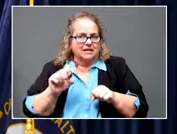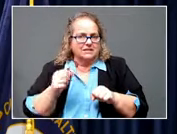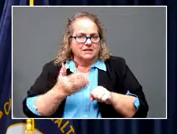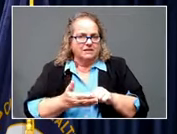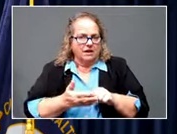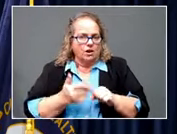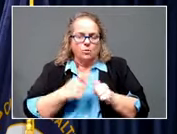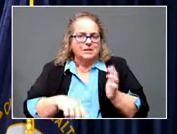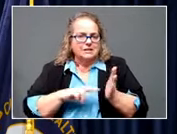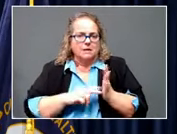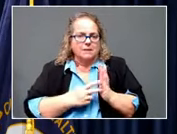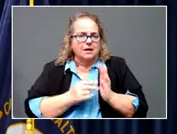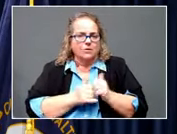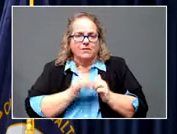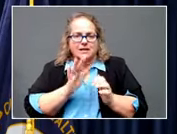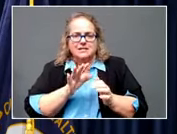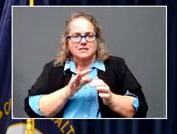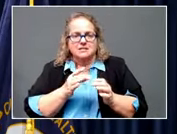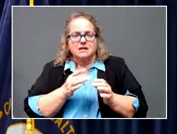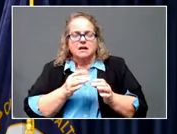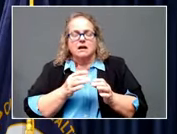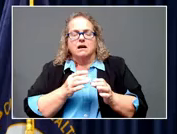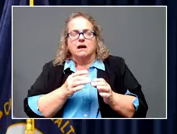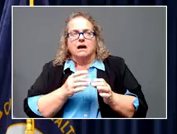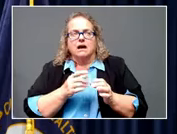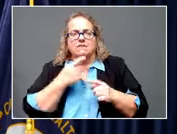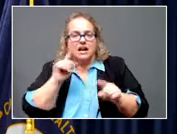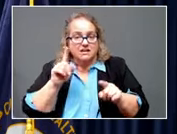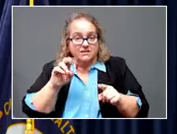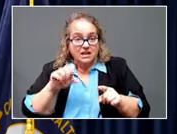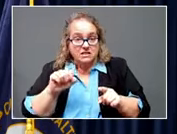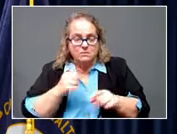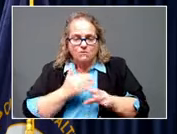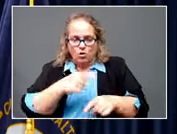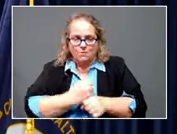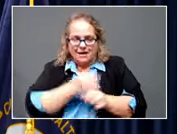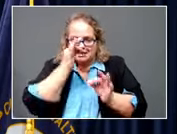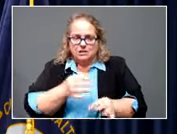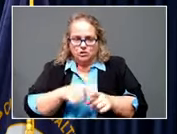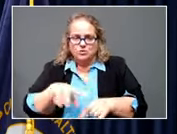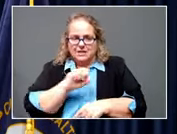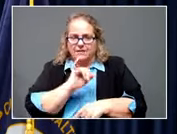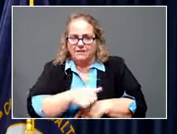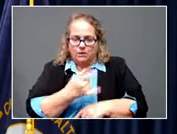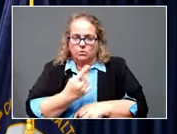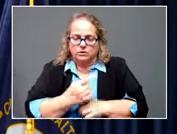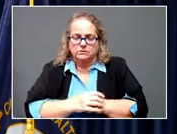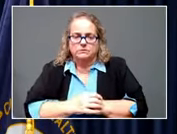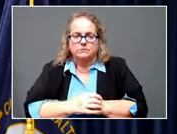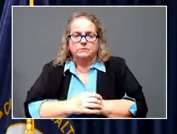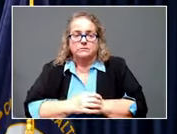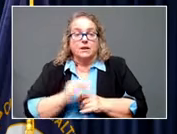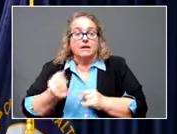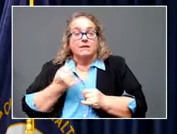effectiveness, before making the decision to take that one. All right, and finally, we don't have a slide on this